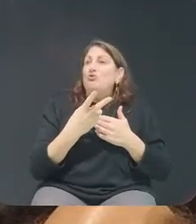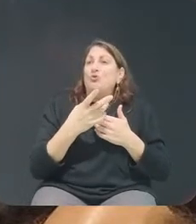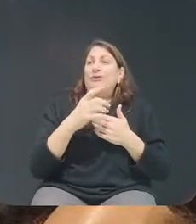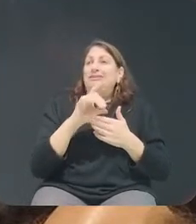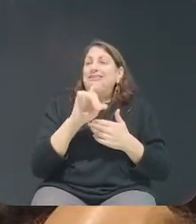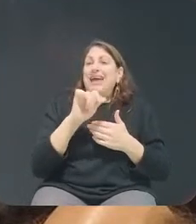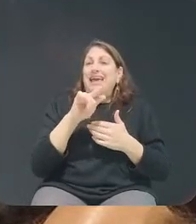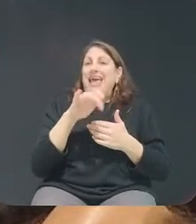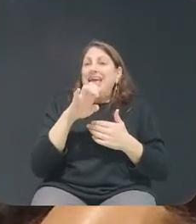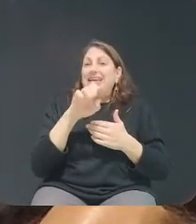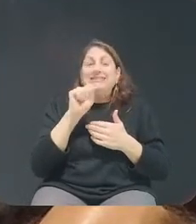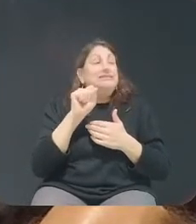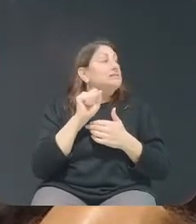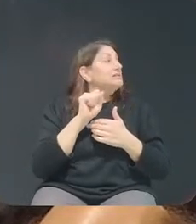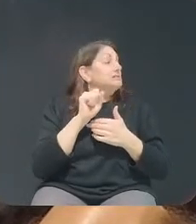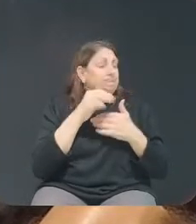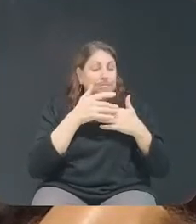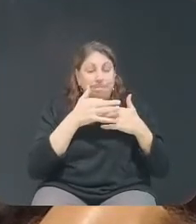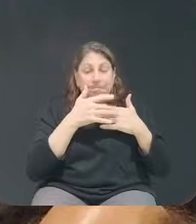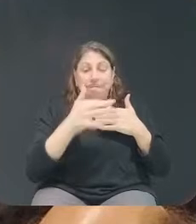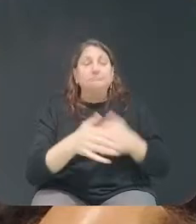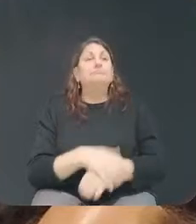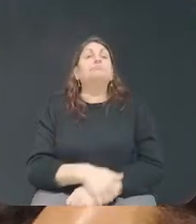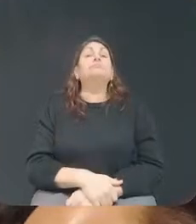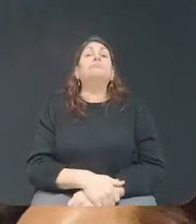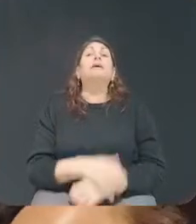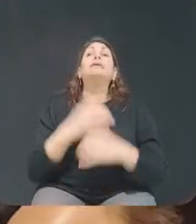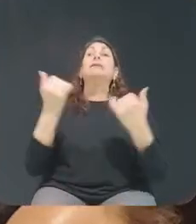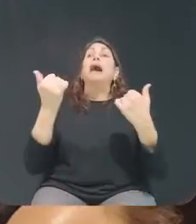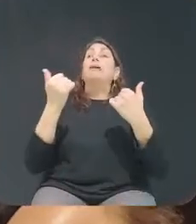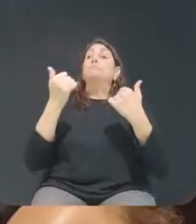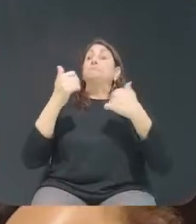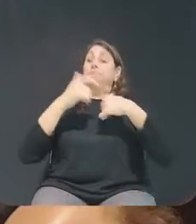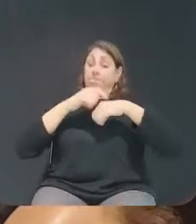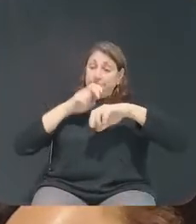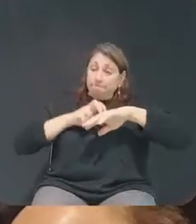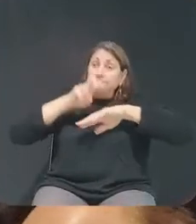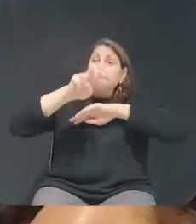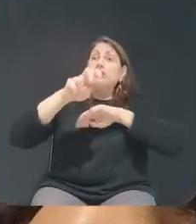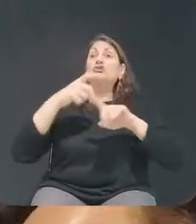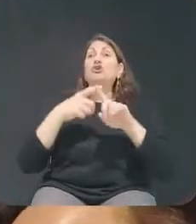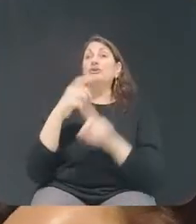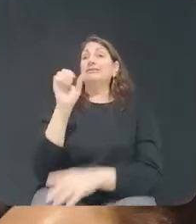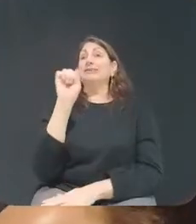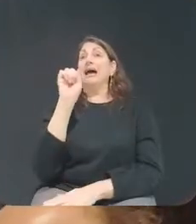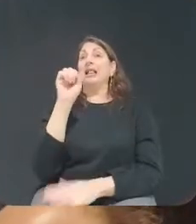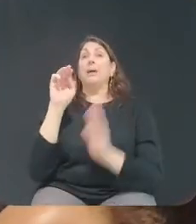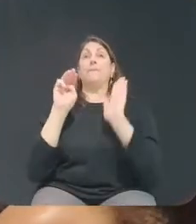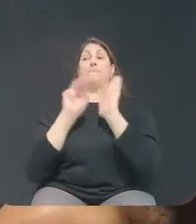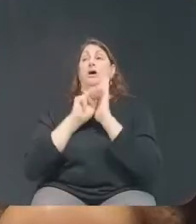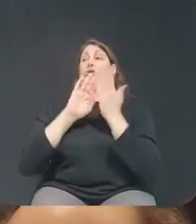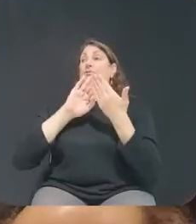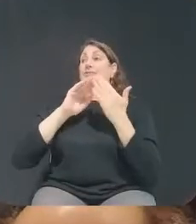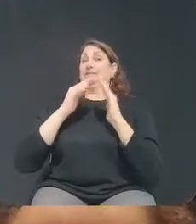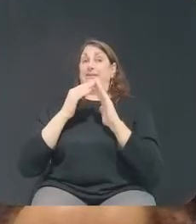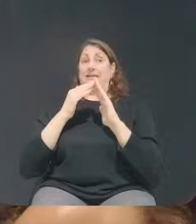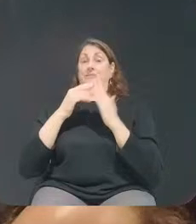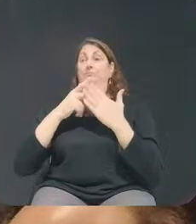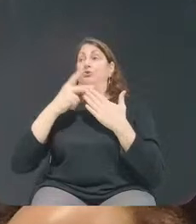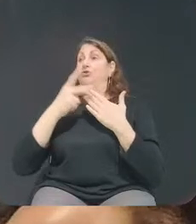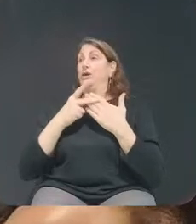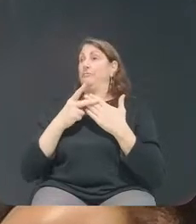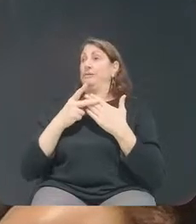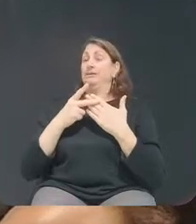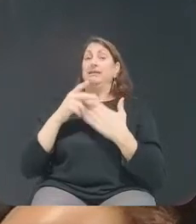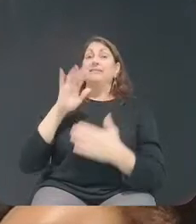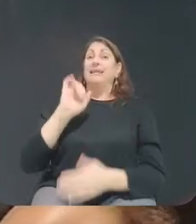And there's the ordinance. Okay. So now we're going to jump ahead a few years to Seattle's Model Cities program. In the late 1960s through